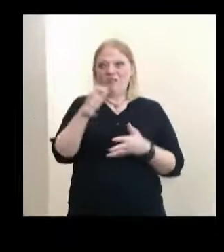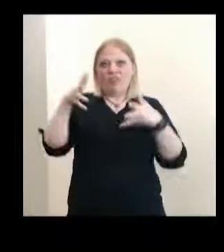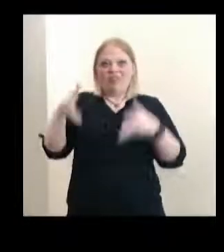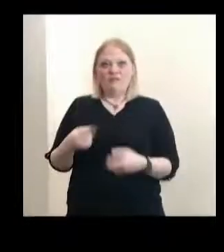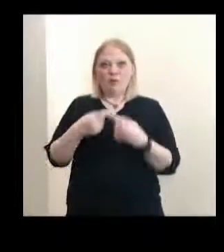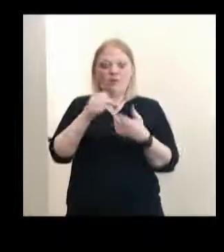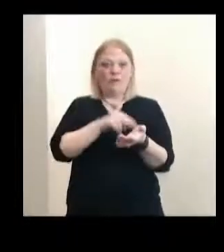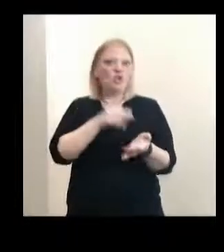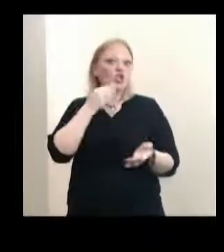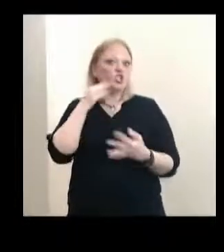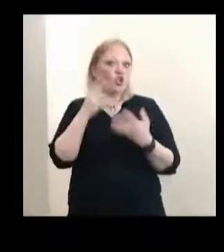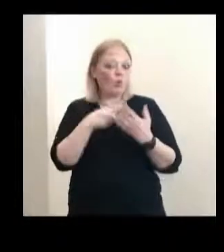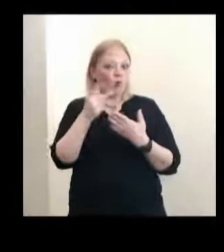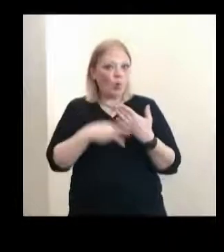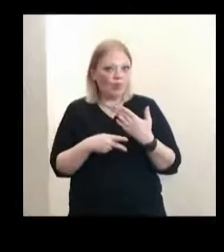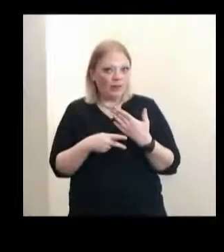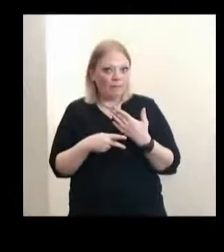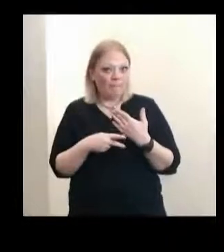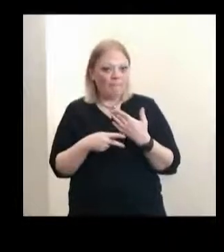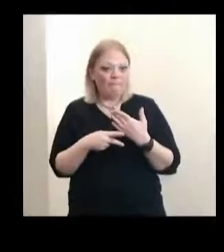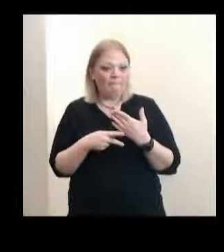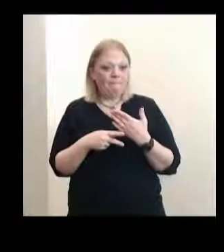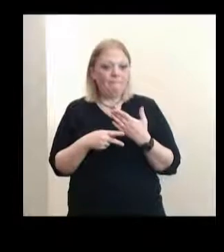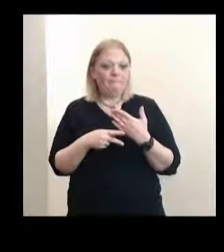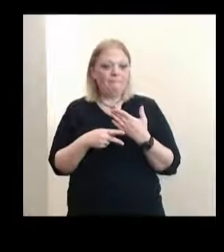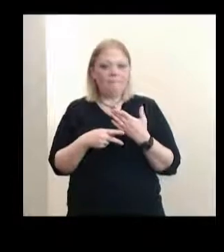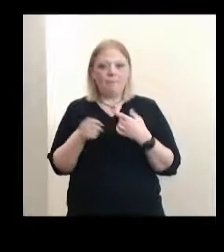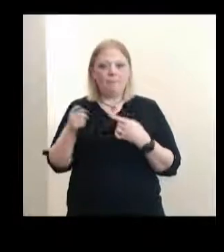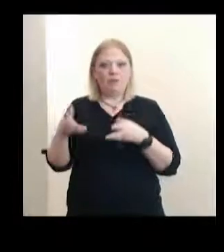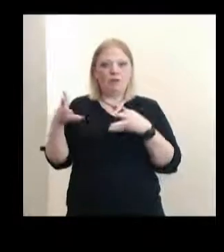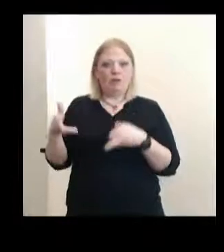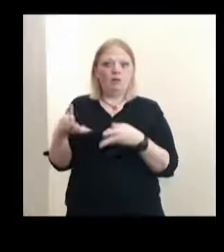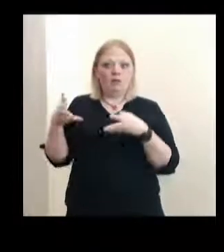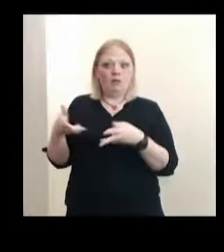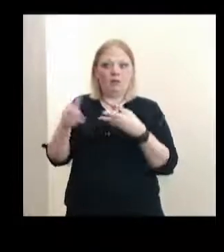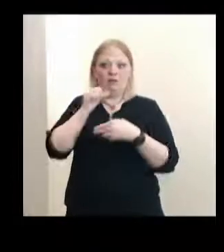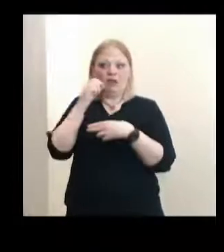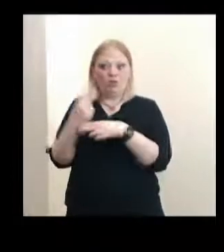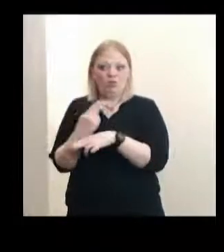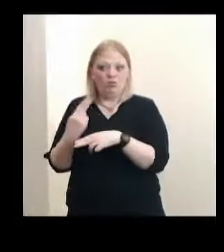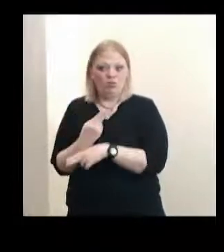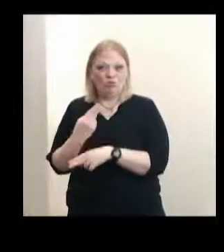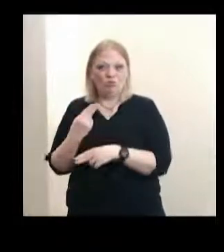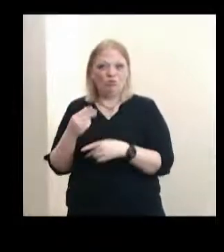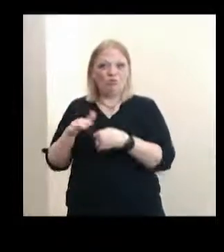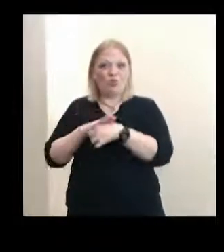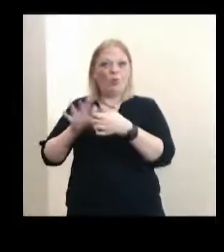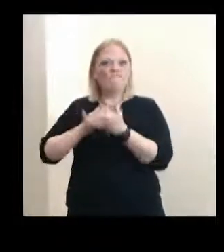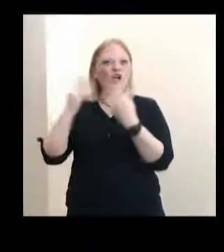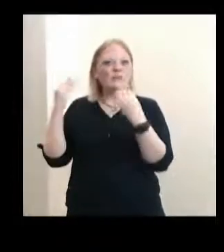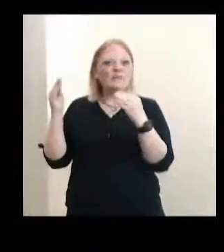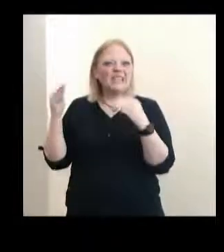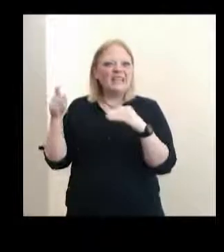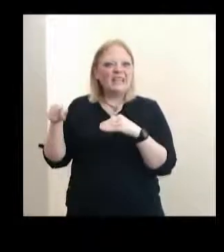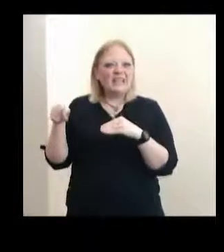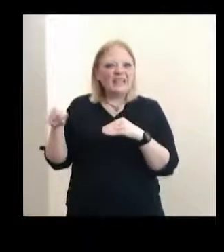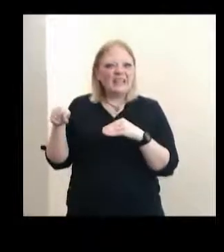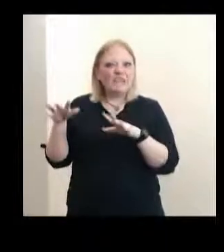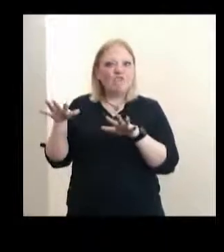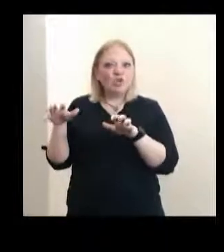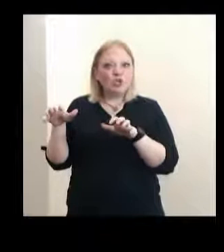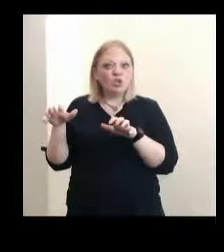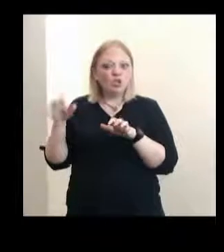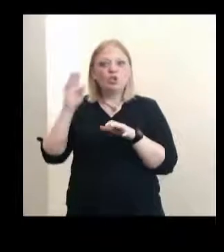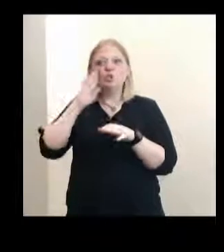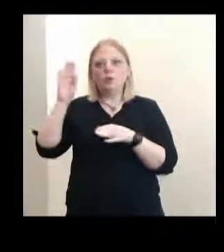the nursing home program that were going unused but sitting in a local pharmacy chains. Freezers will